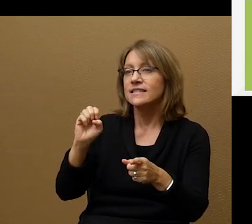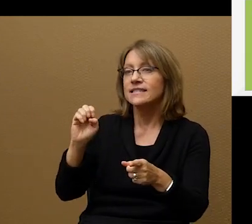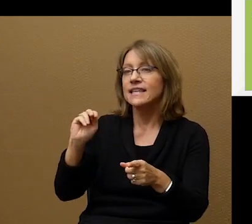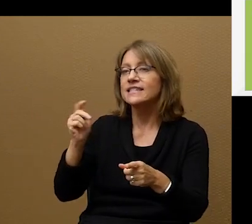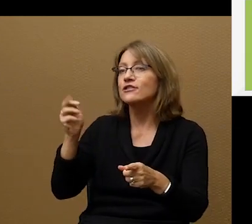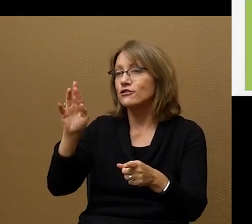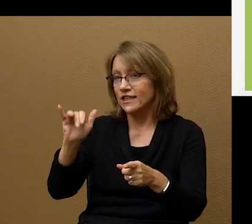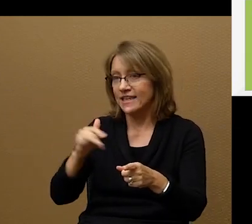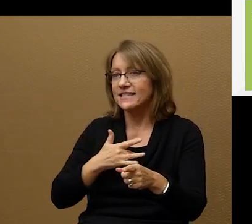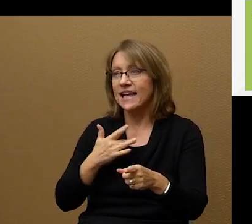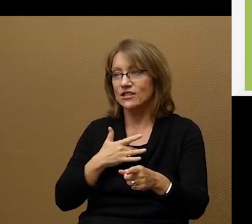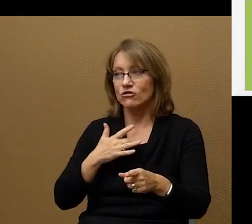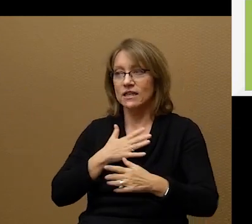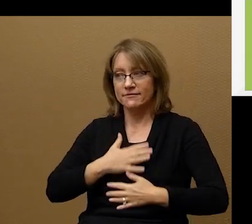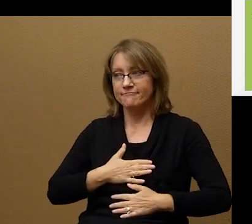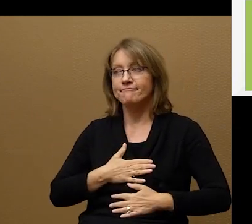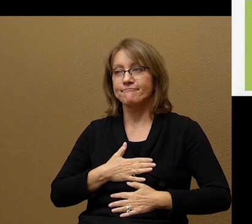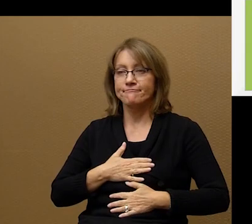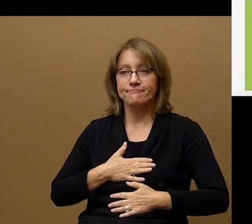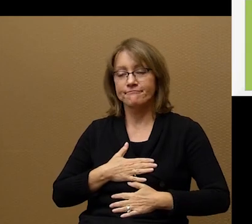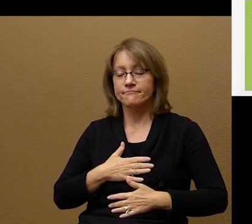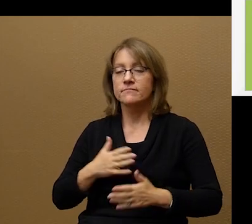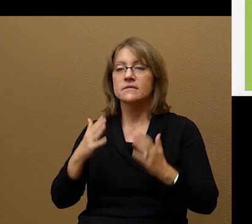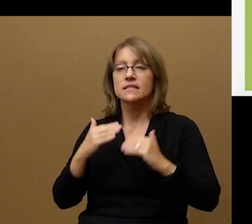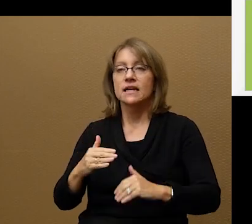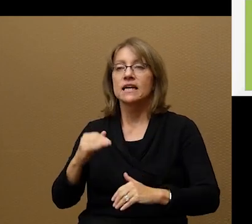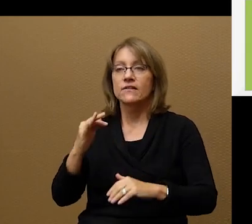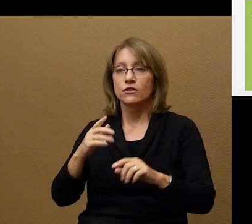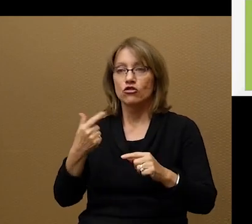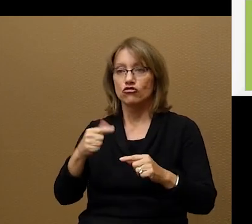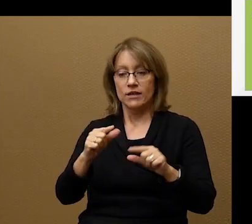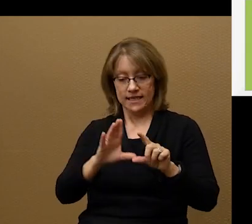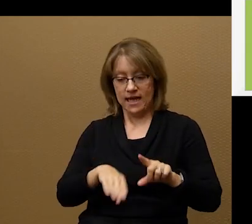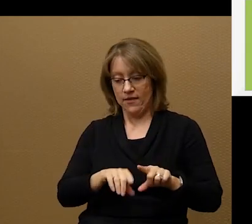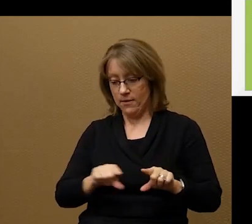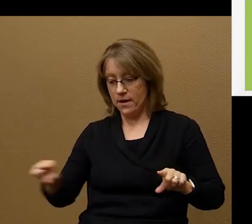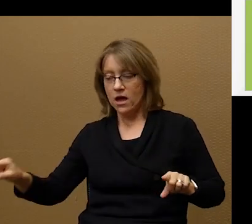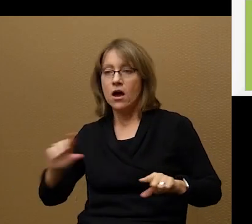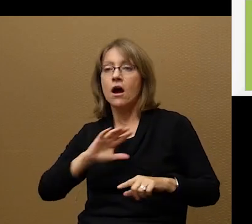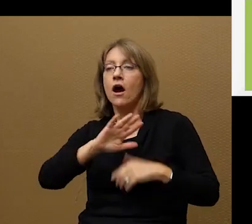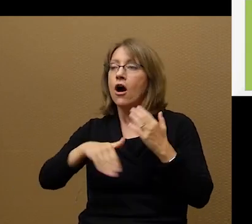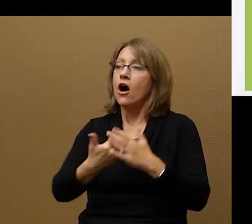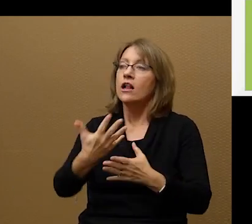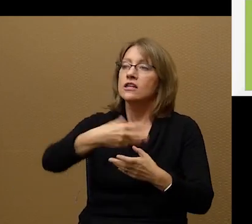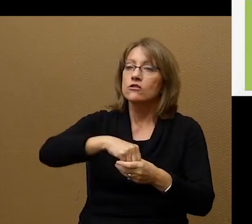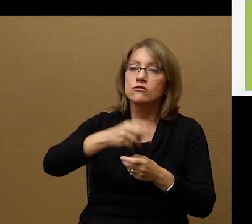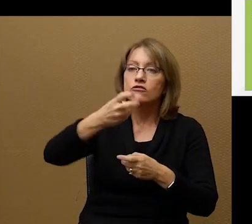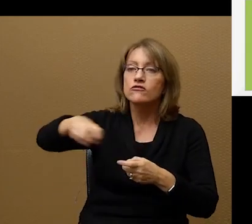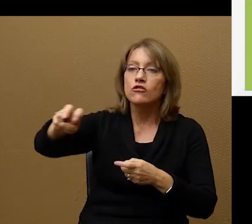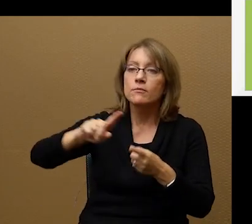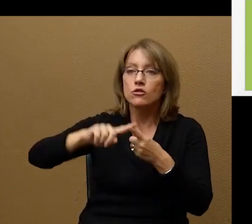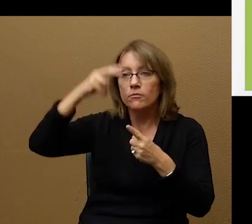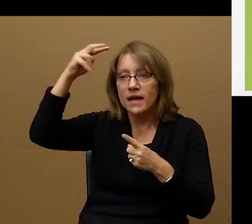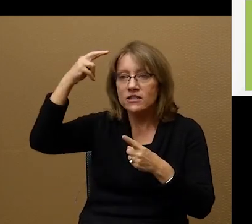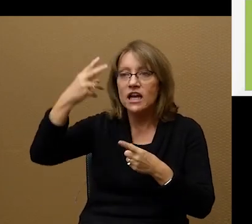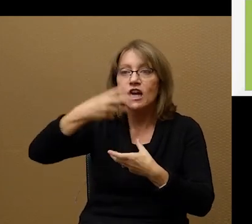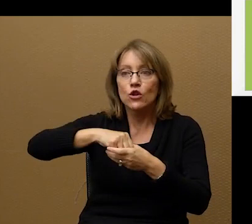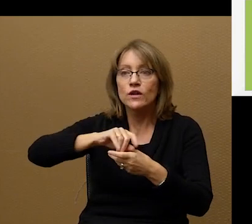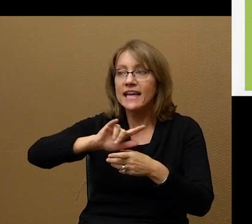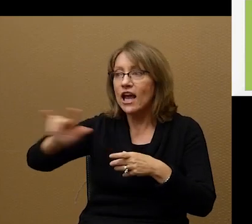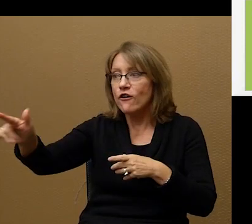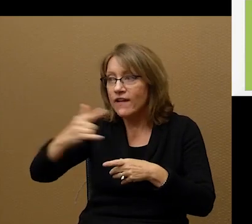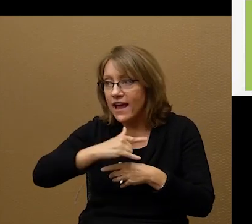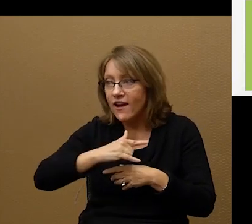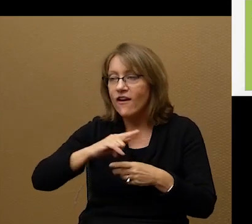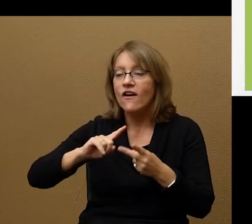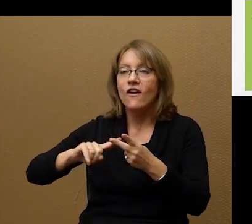sensory. Then, if you're the green ones on the bottom, all-inclusive trip to Mexico with airfare included, or a 3-day